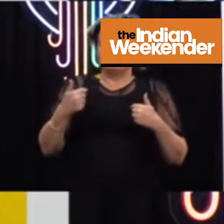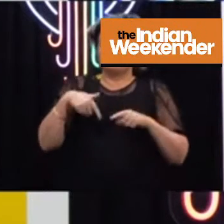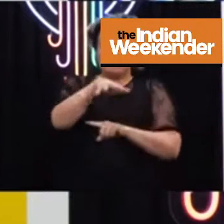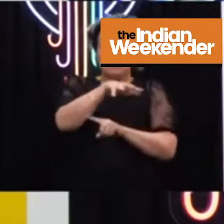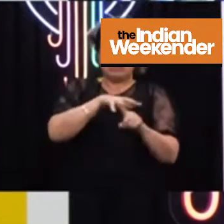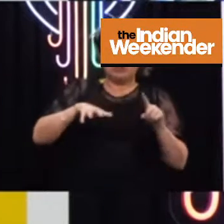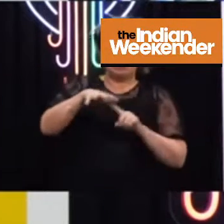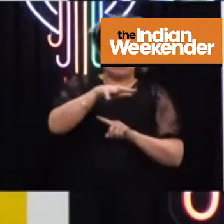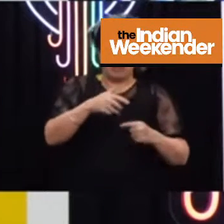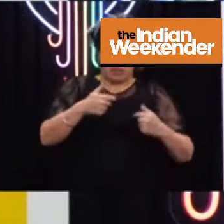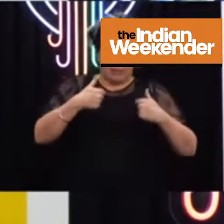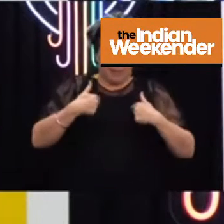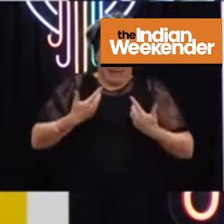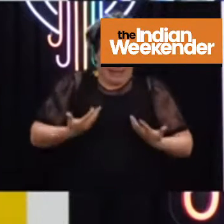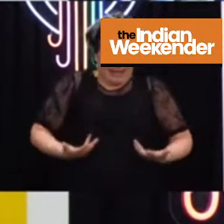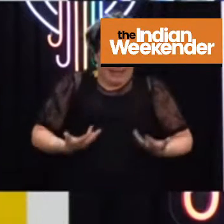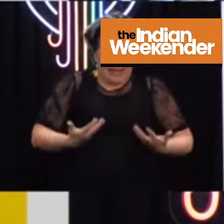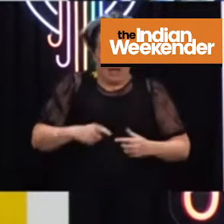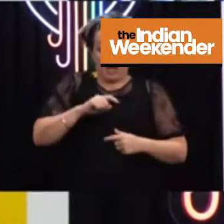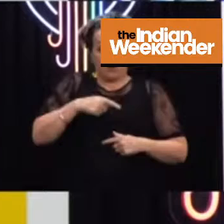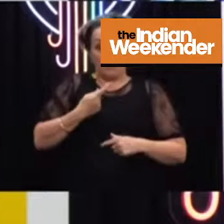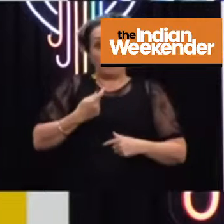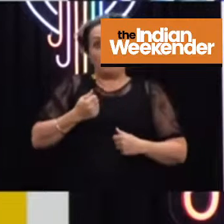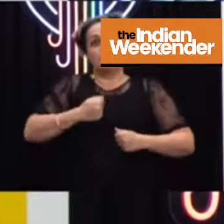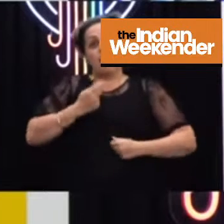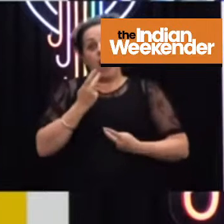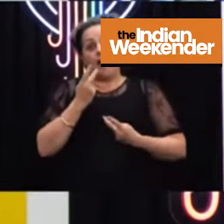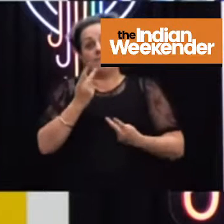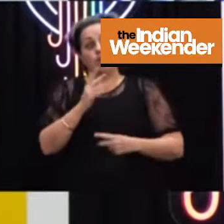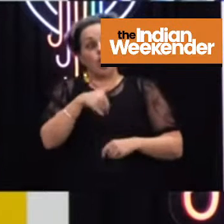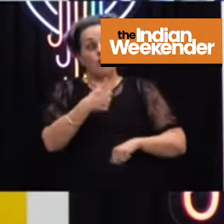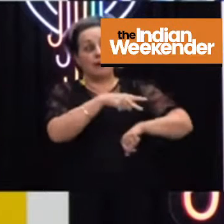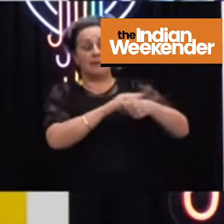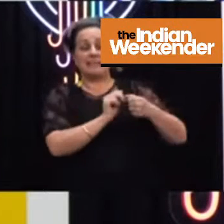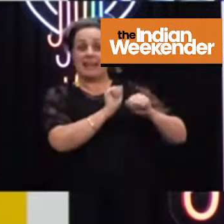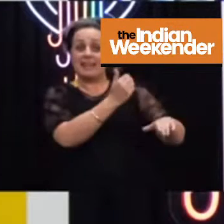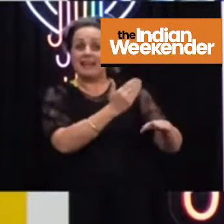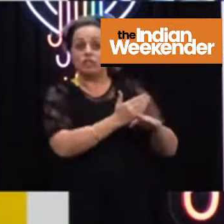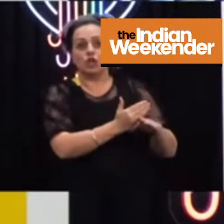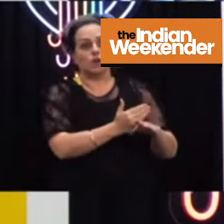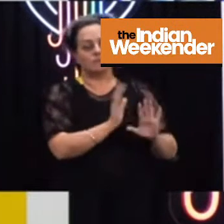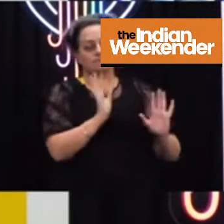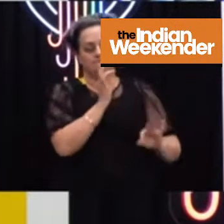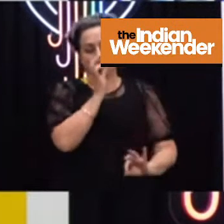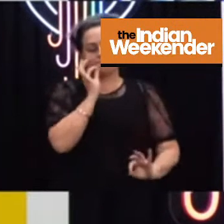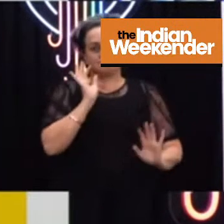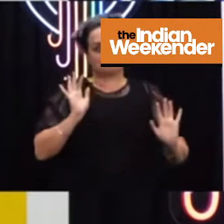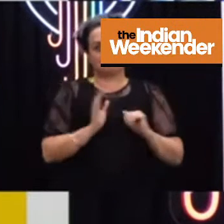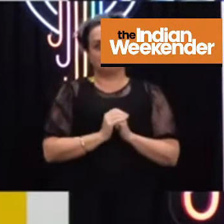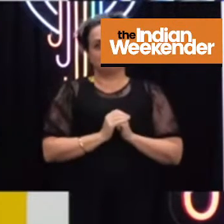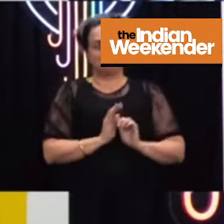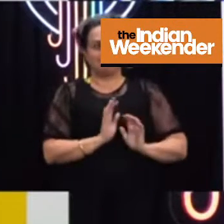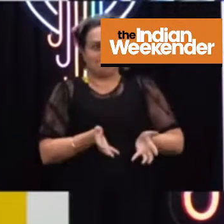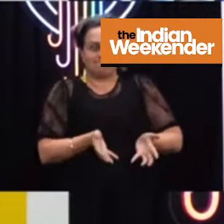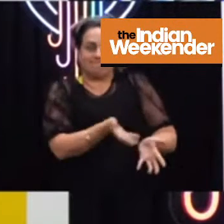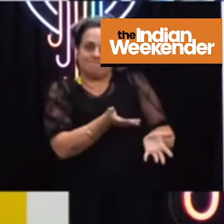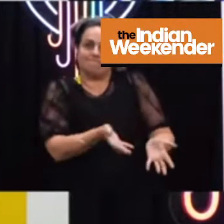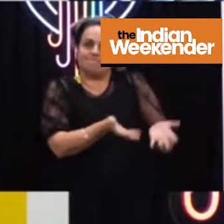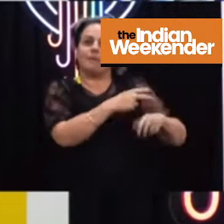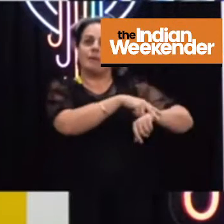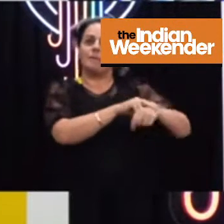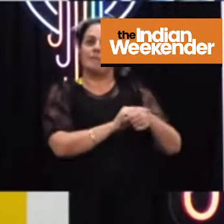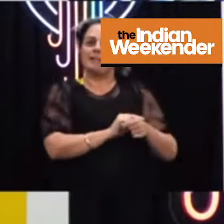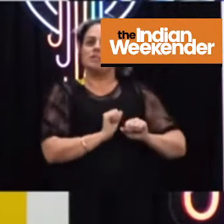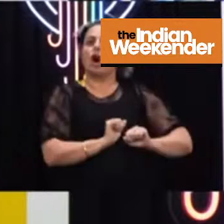give a view on how police undertake their operational duties. They are best placed to